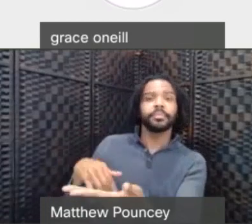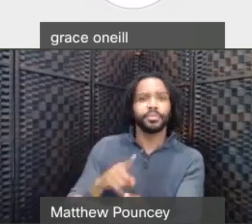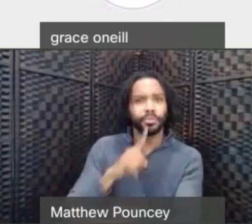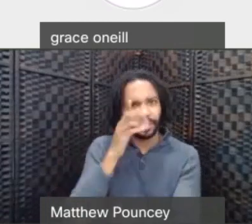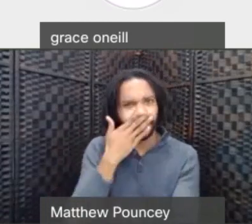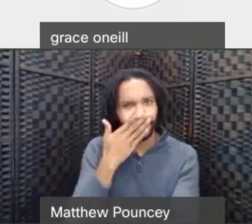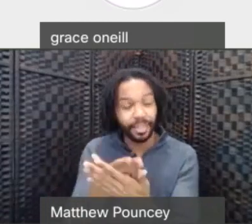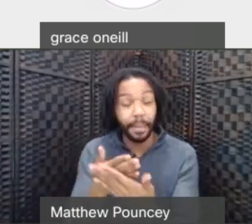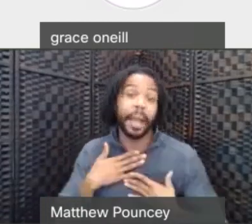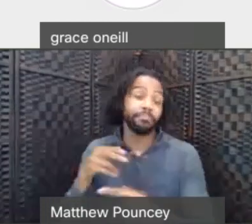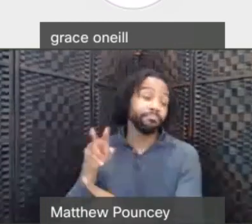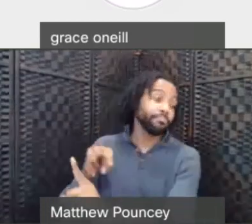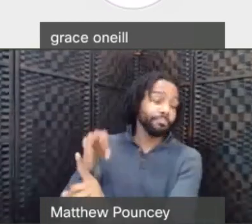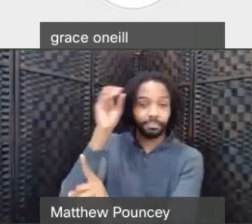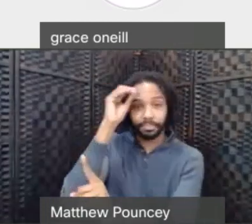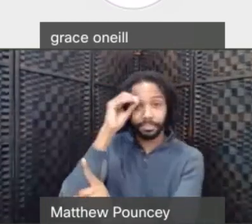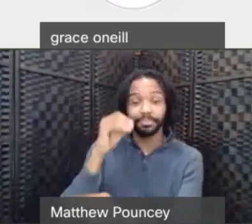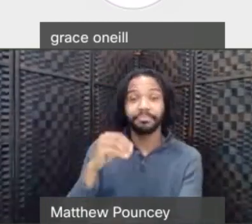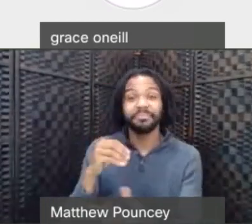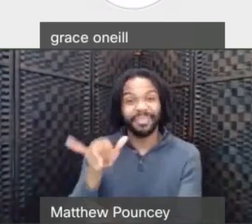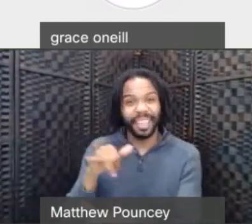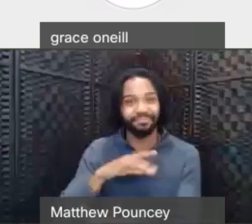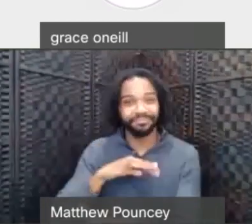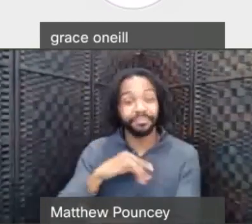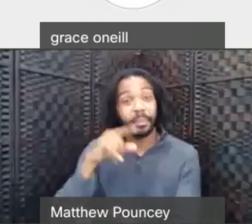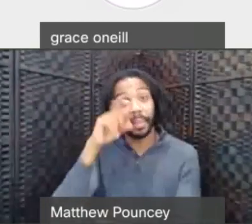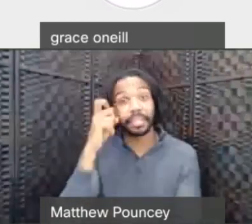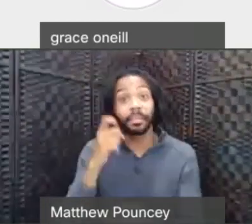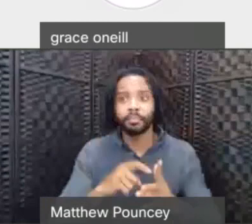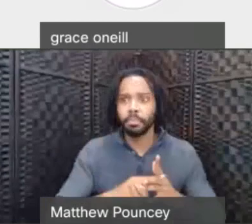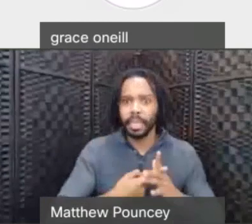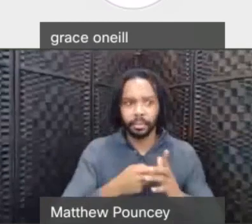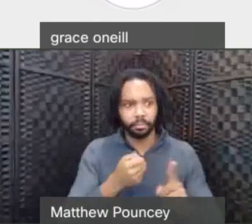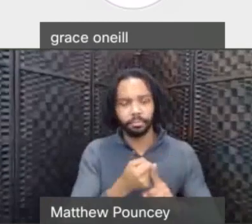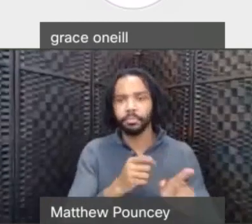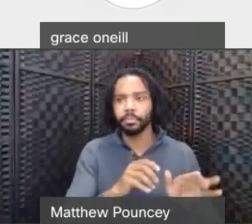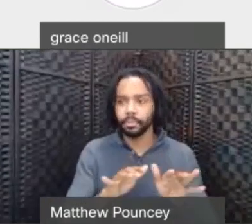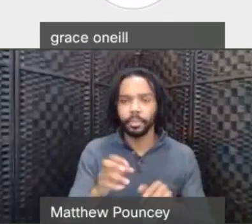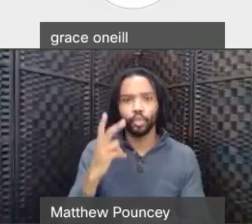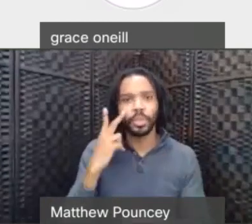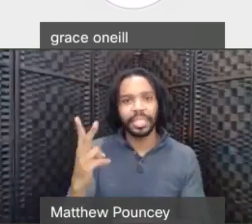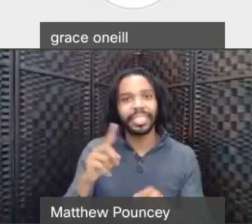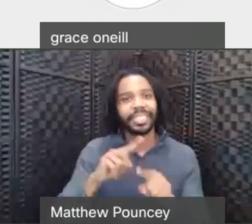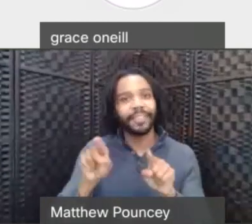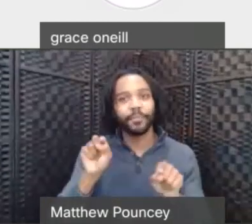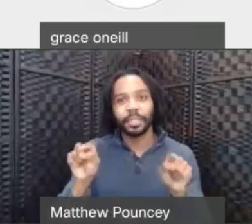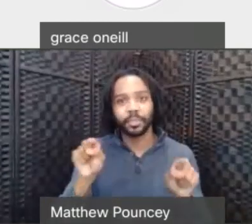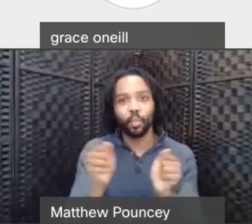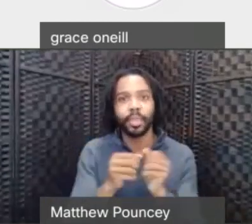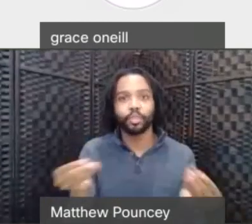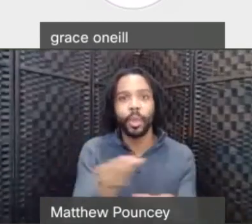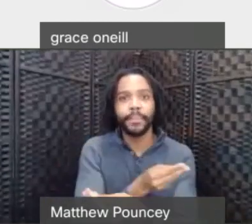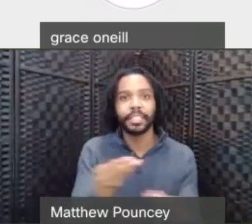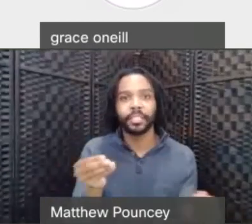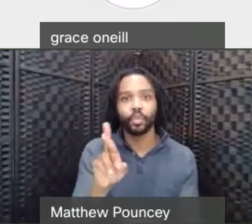like about it is that in the beginning, it really explains the difference they see in transmission rates ending quarantine